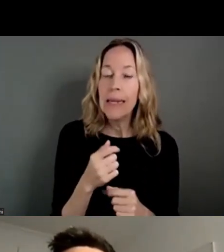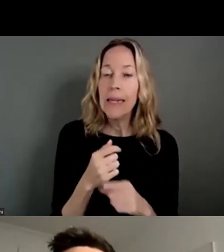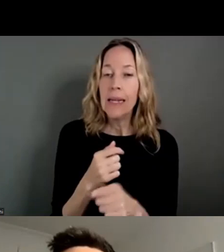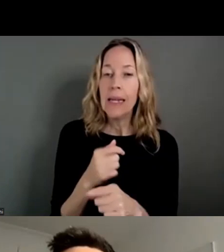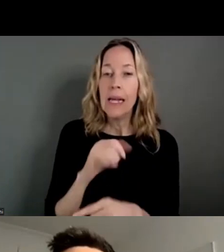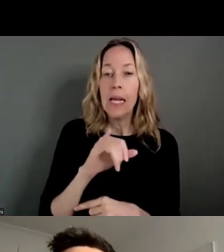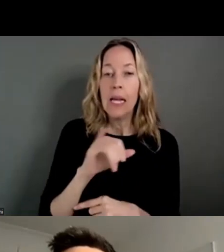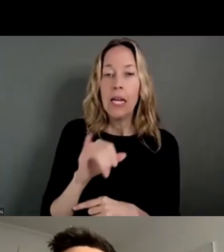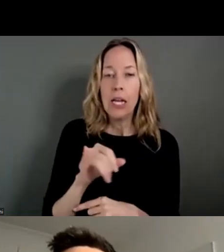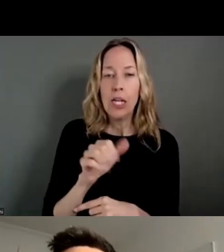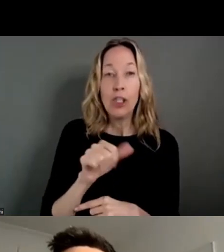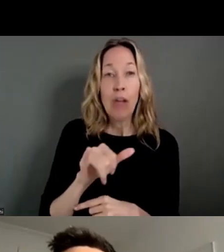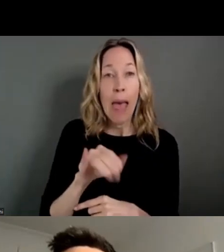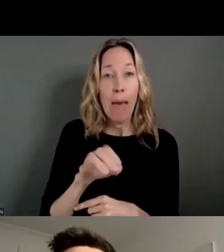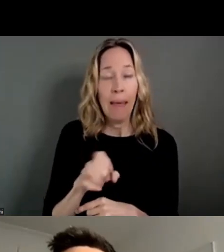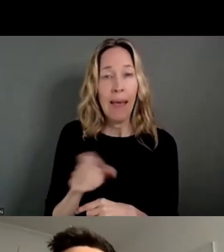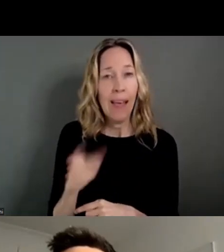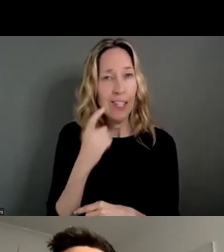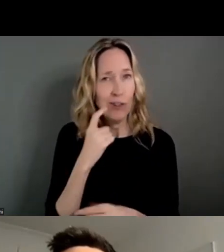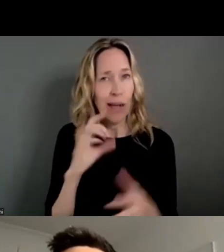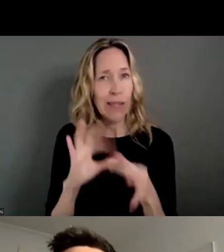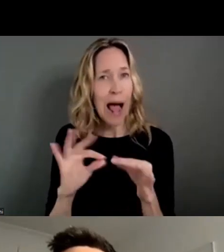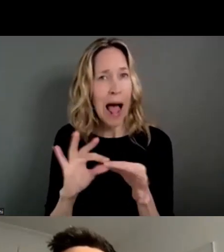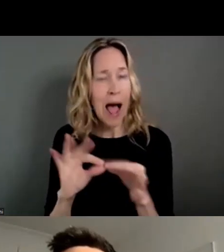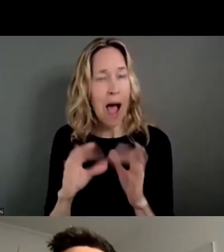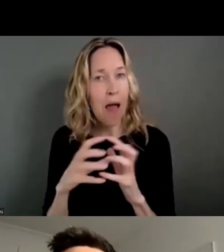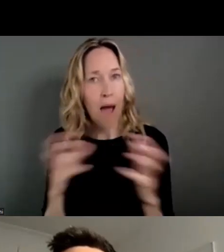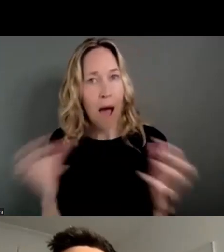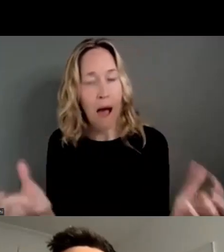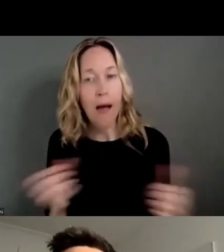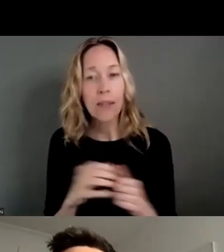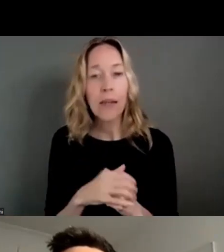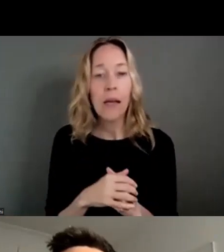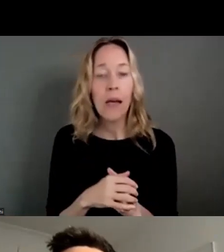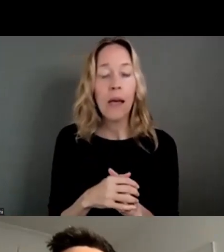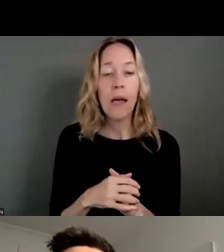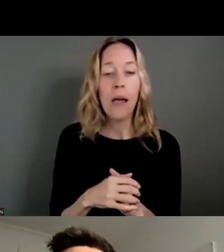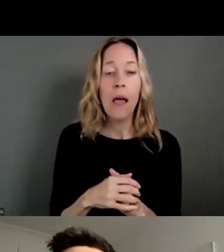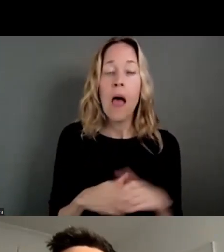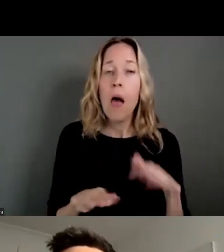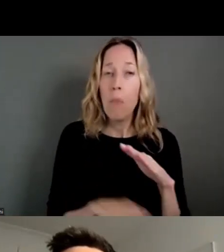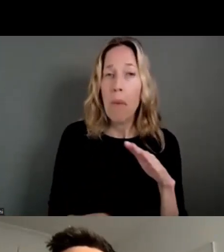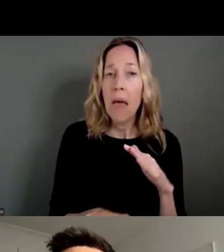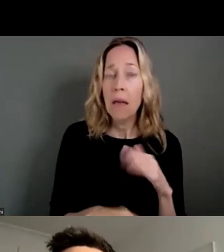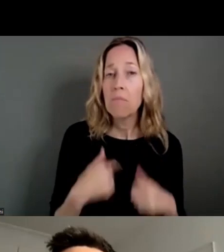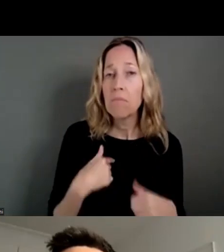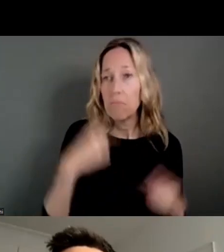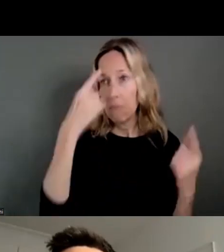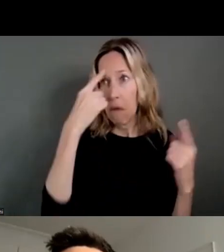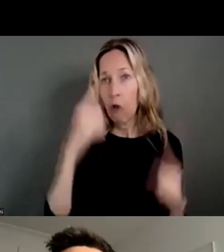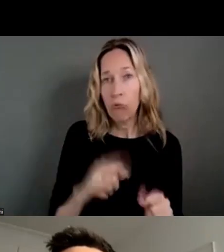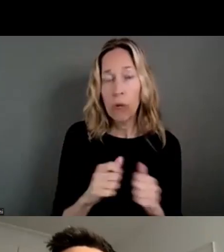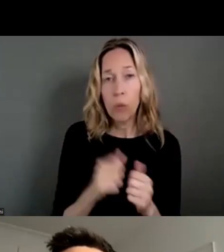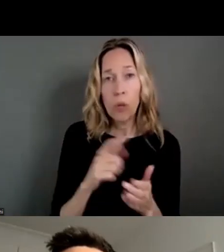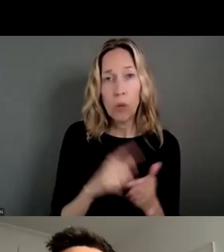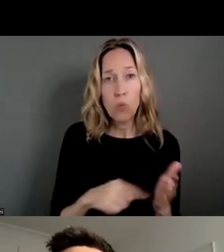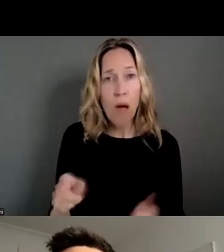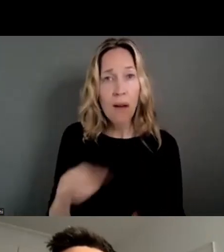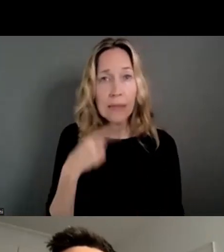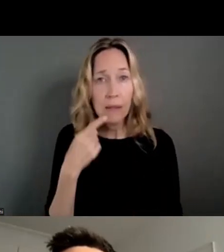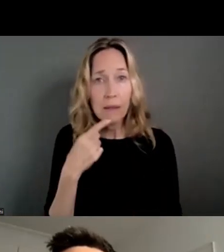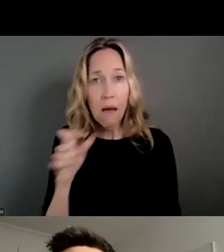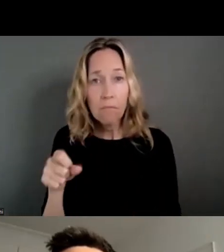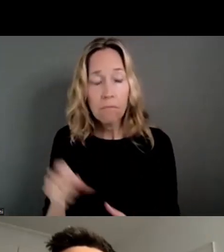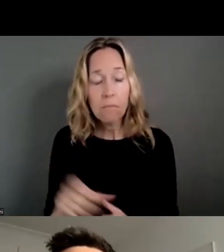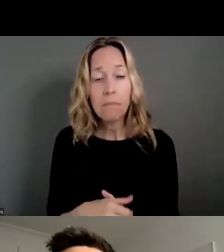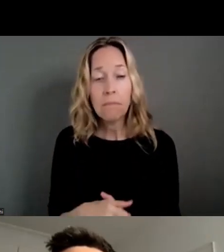there, and I fundamentally, I agree with what he's saying. I do think that